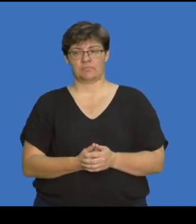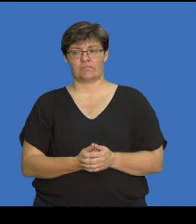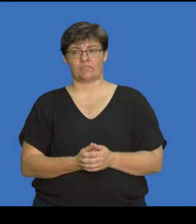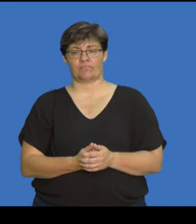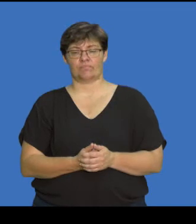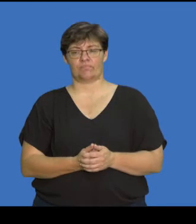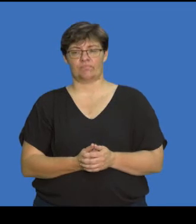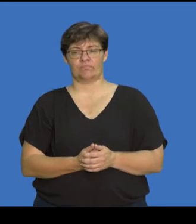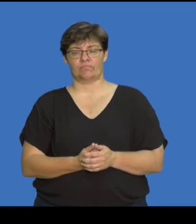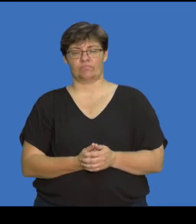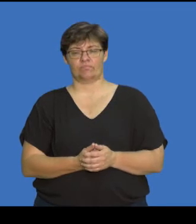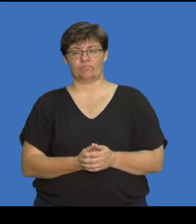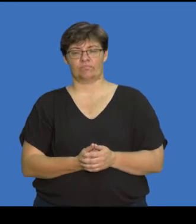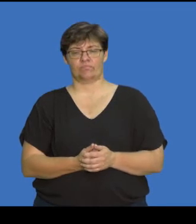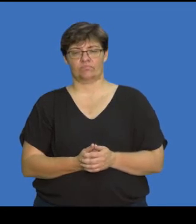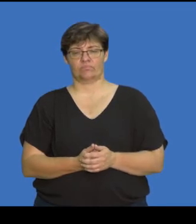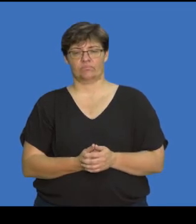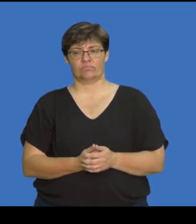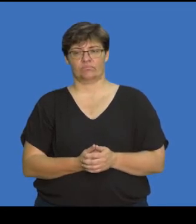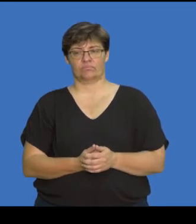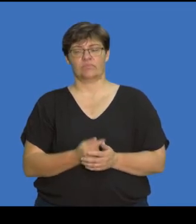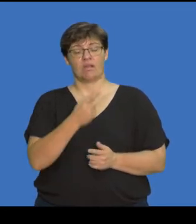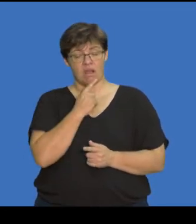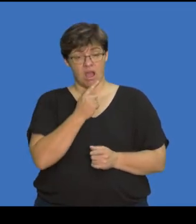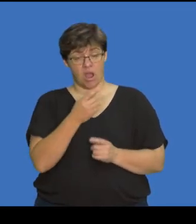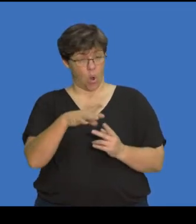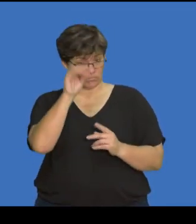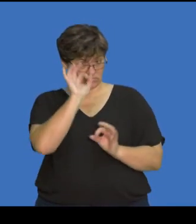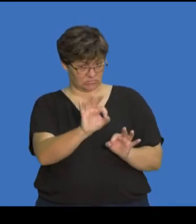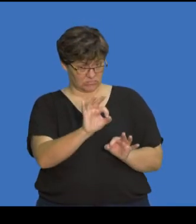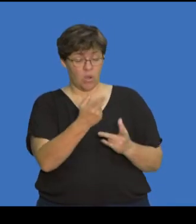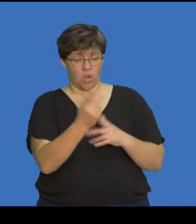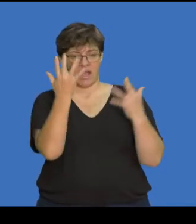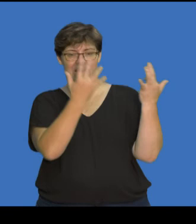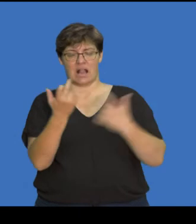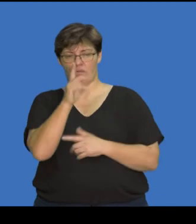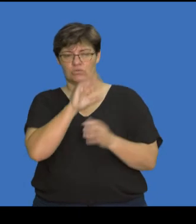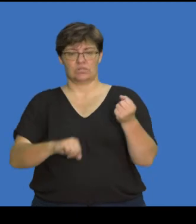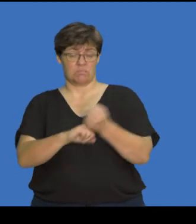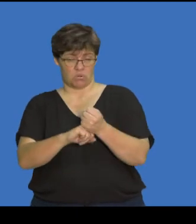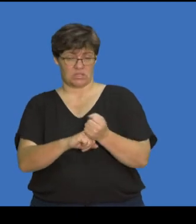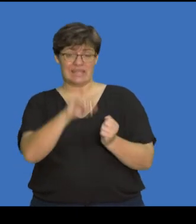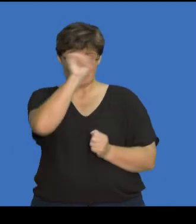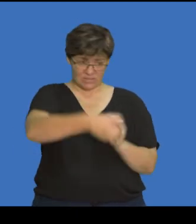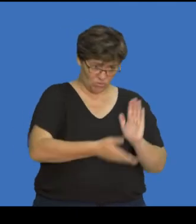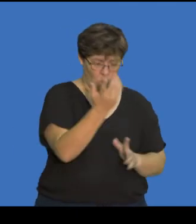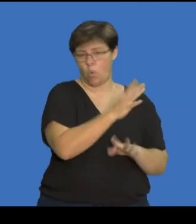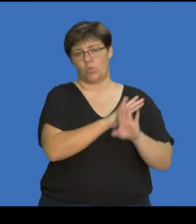Should you consider this option? And we are expected to give a calculation to support our answer. Firstly,